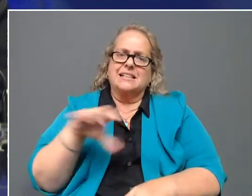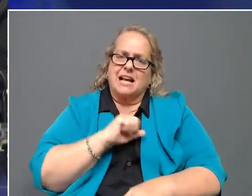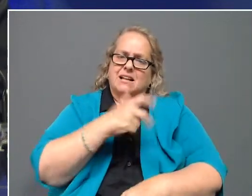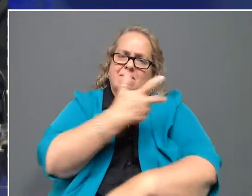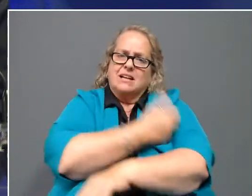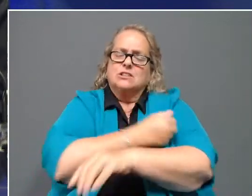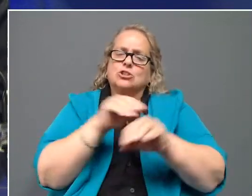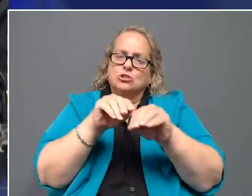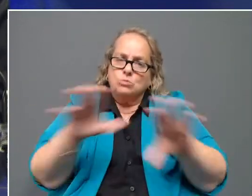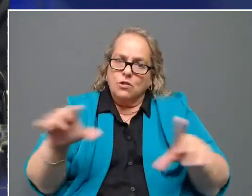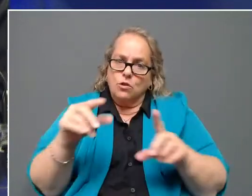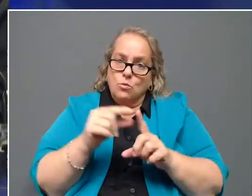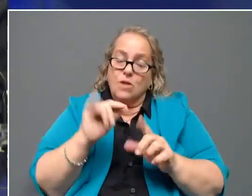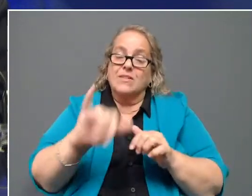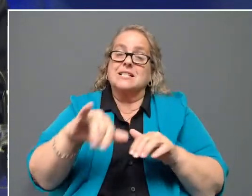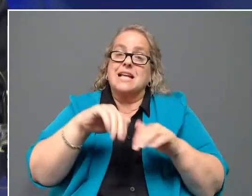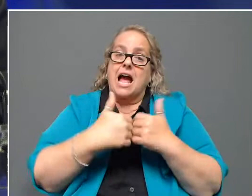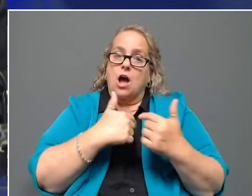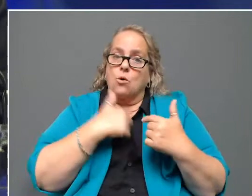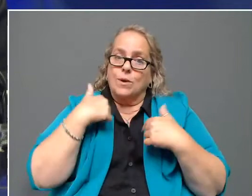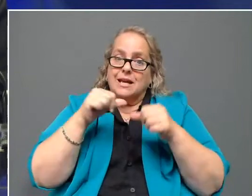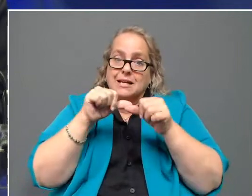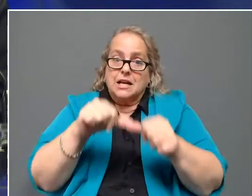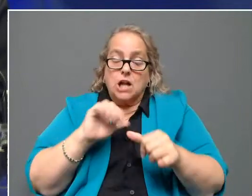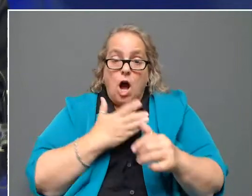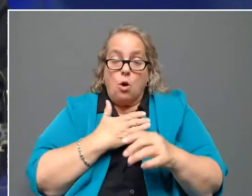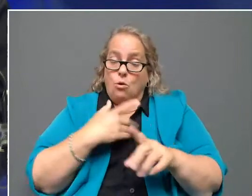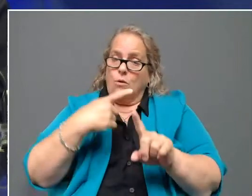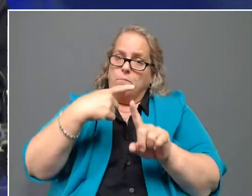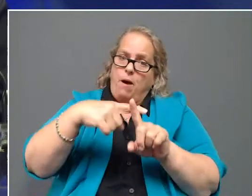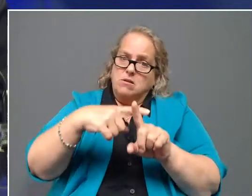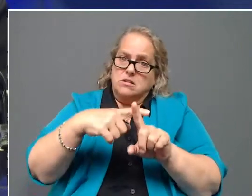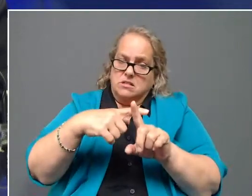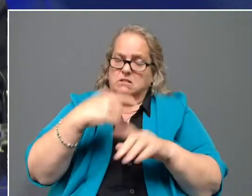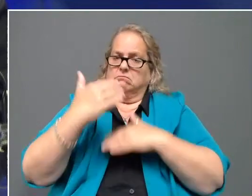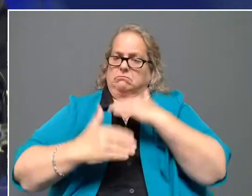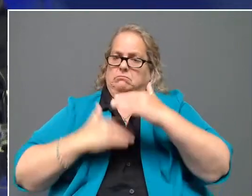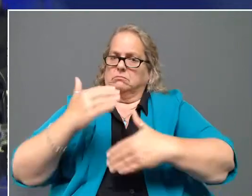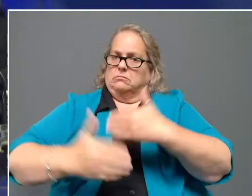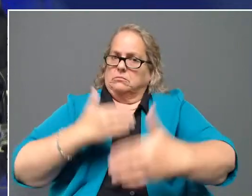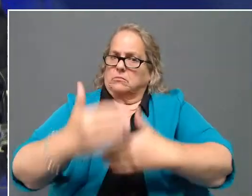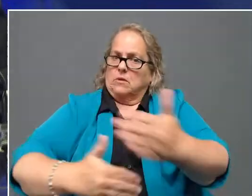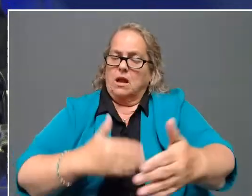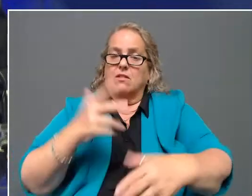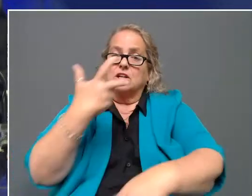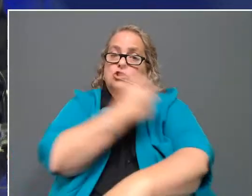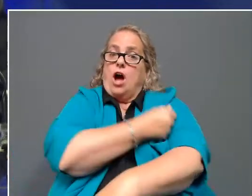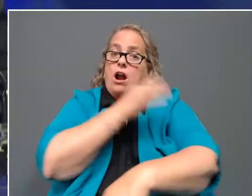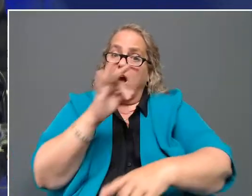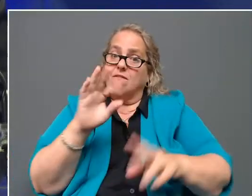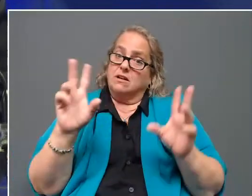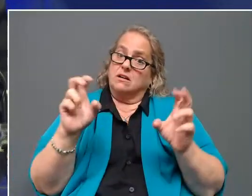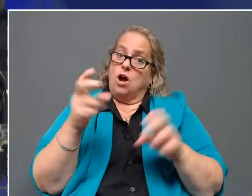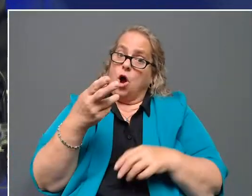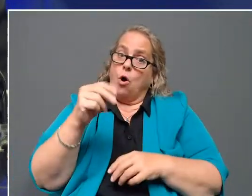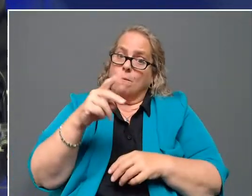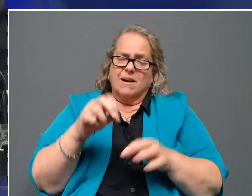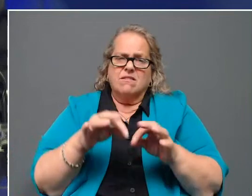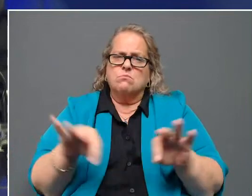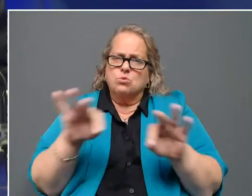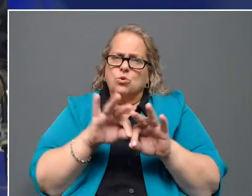how we continue our positive momentum here in Kentucky. That shot of hope is so important. And let me make it personal for a